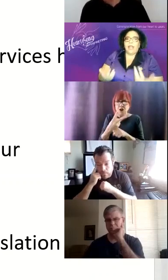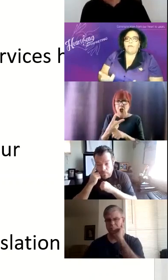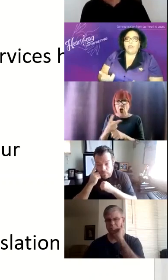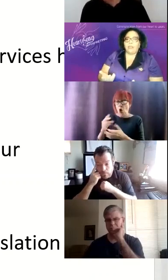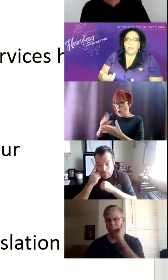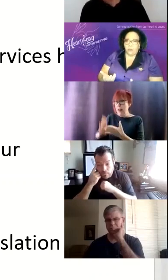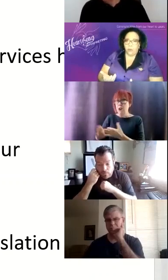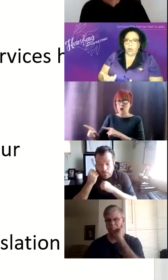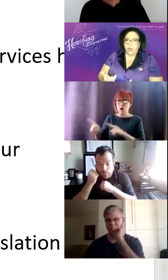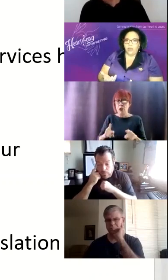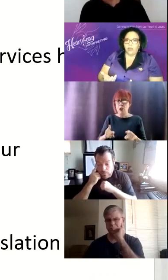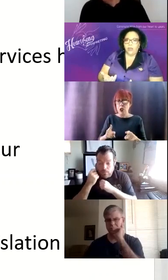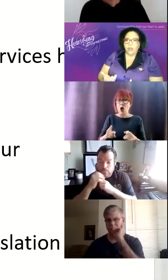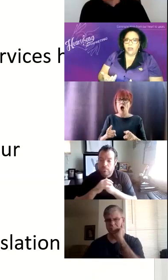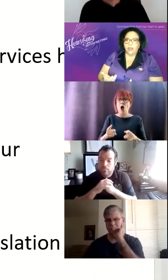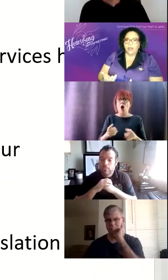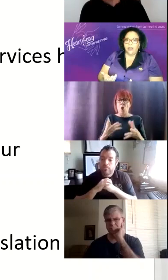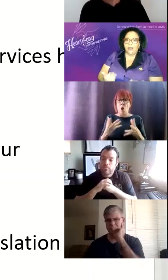work and they haven't done their work?